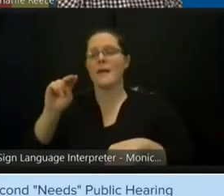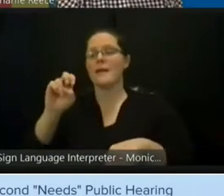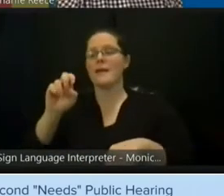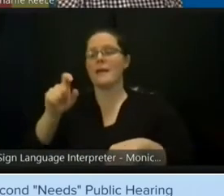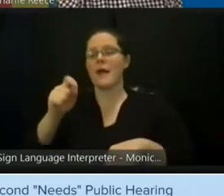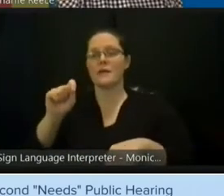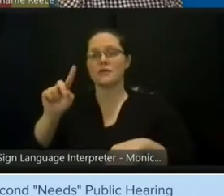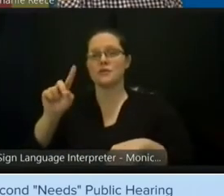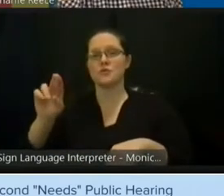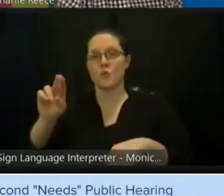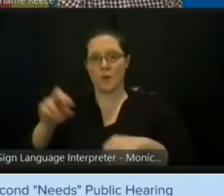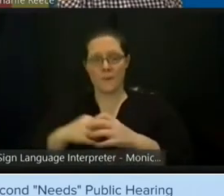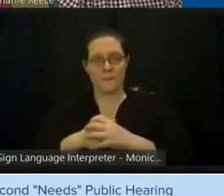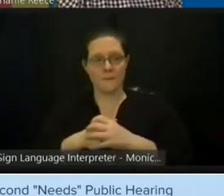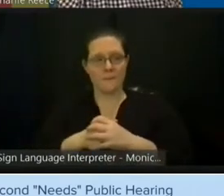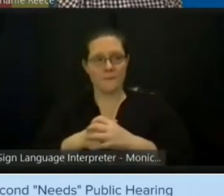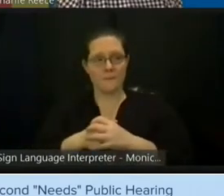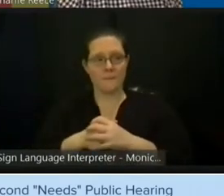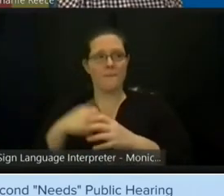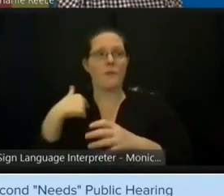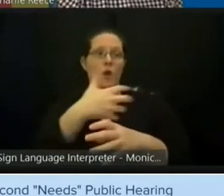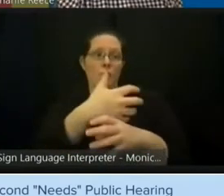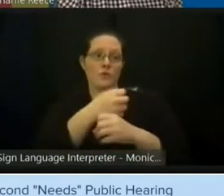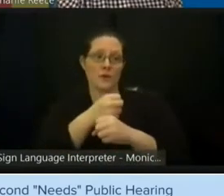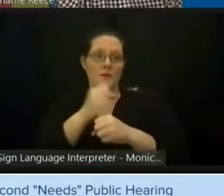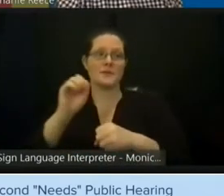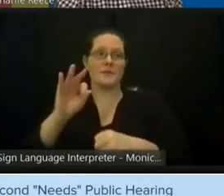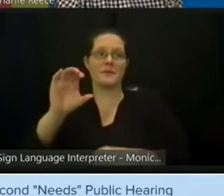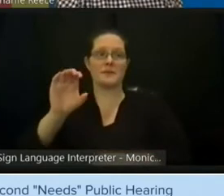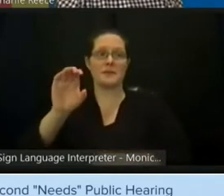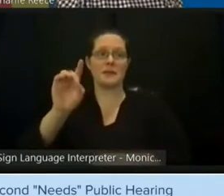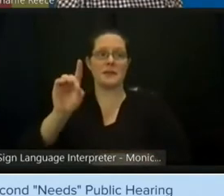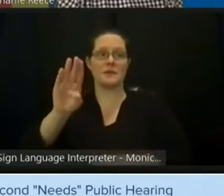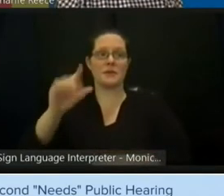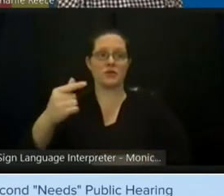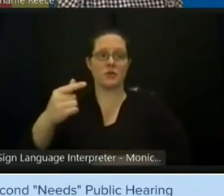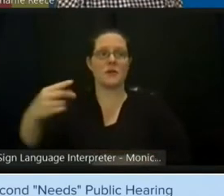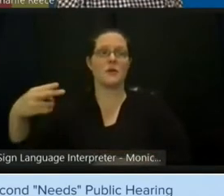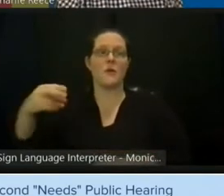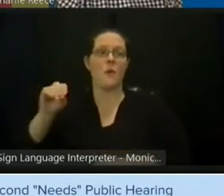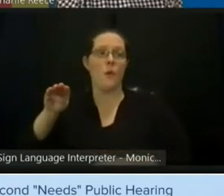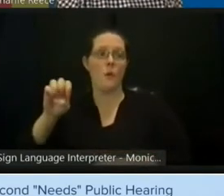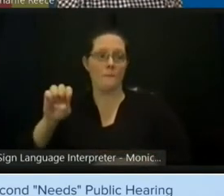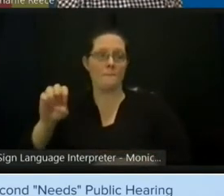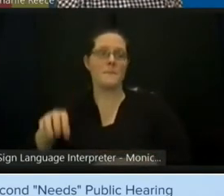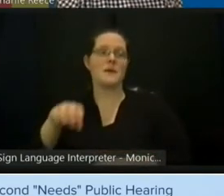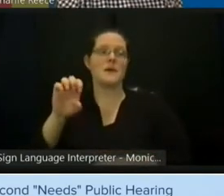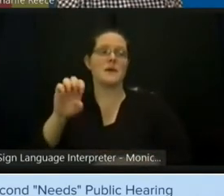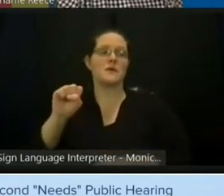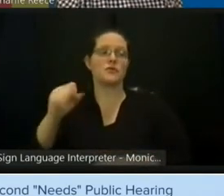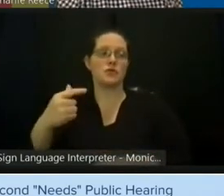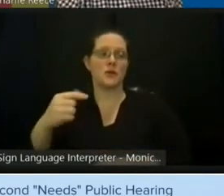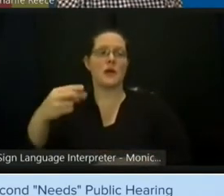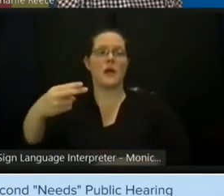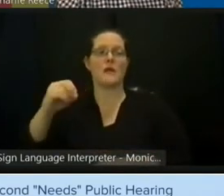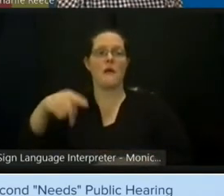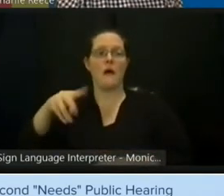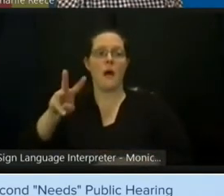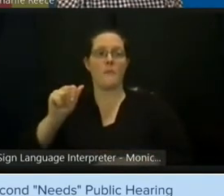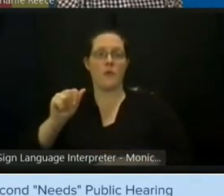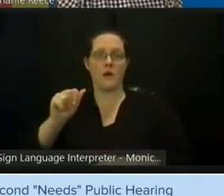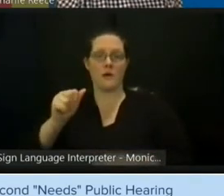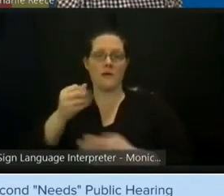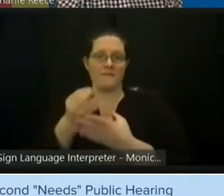CDBG, HOME, ESG, and HOPWA funds, the city is required to hold at least 2